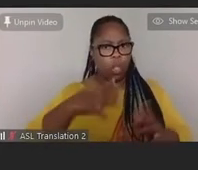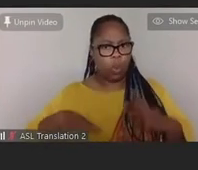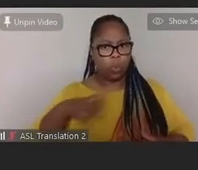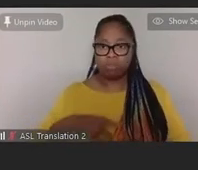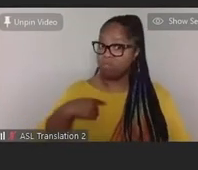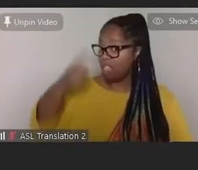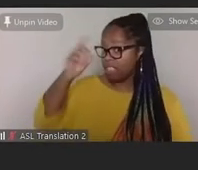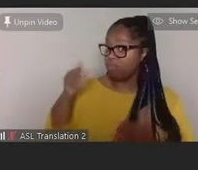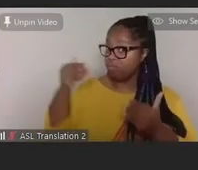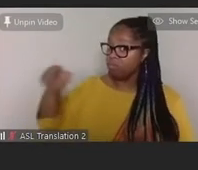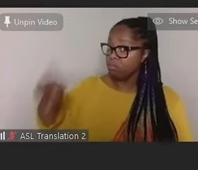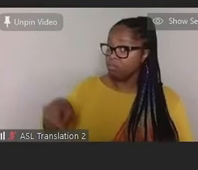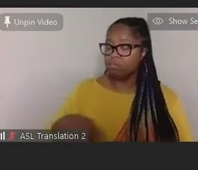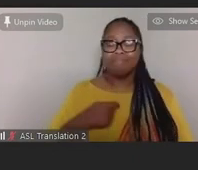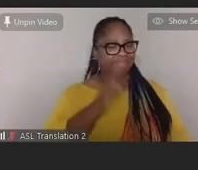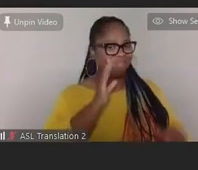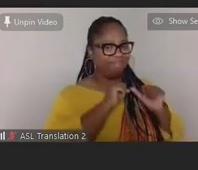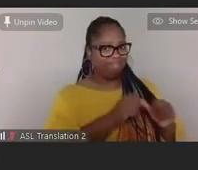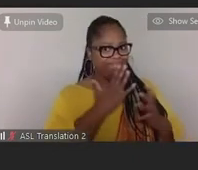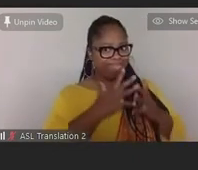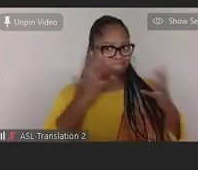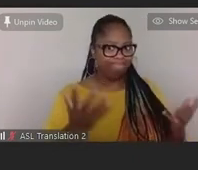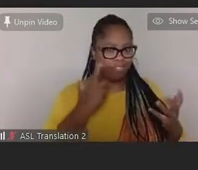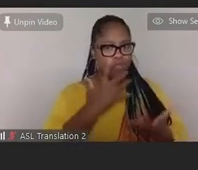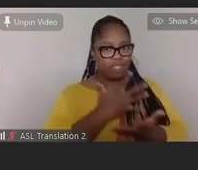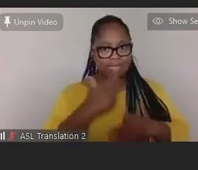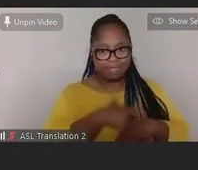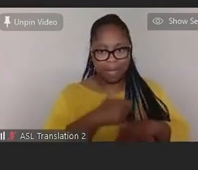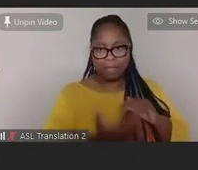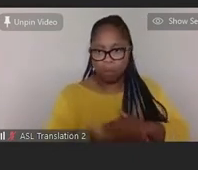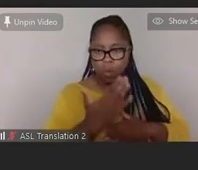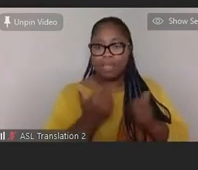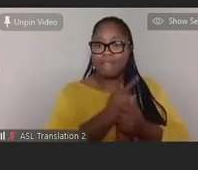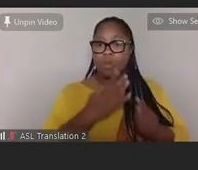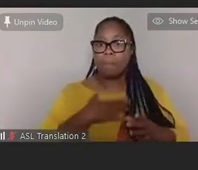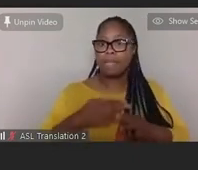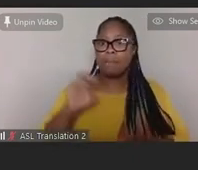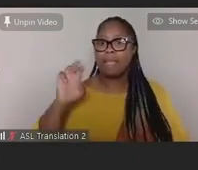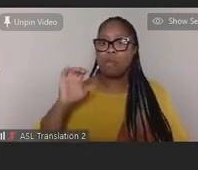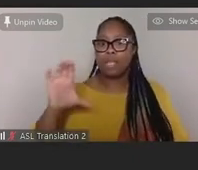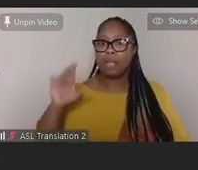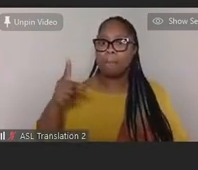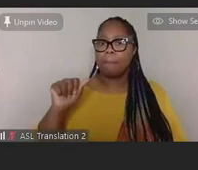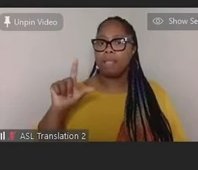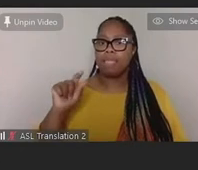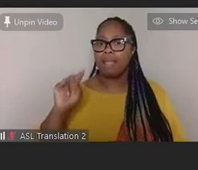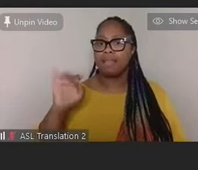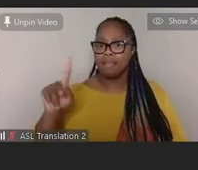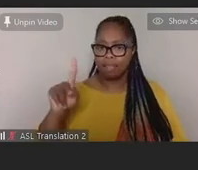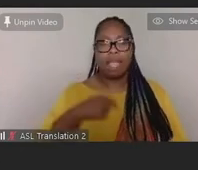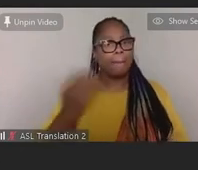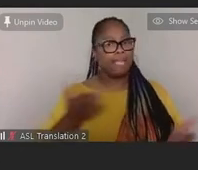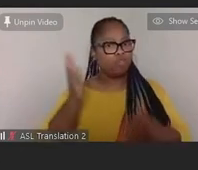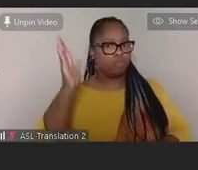Eric. I'm gonna continue. Thank you very much for spending the time this morning, everybody. My name is Eric Palotnik, and I'm here today to present